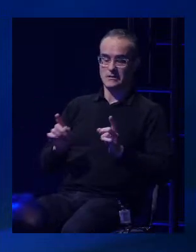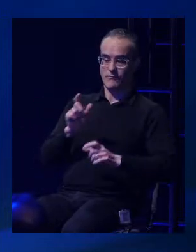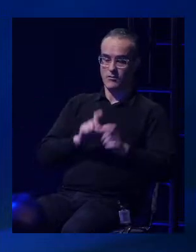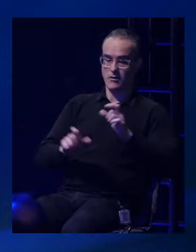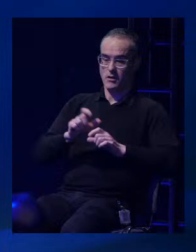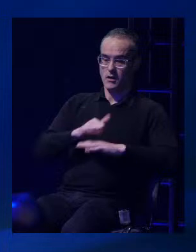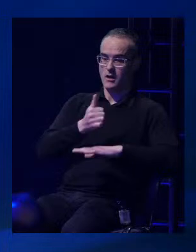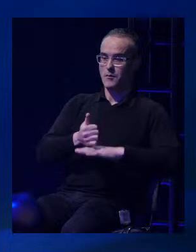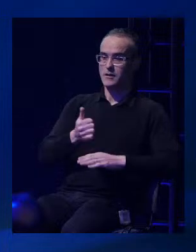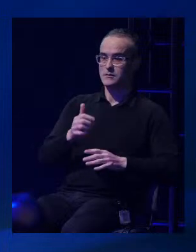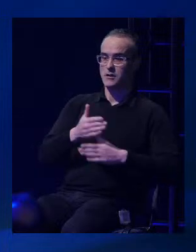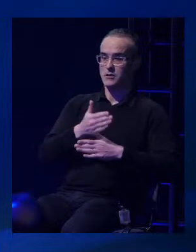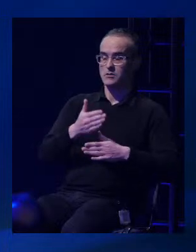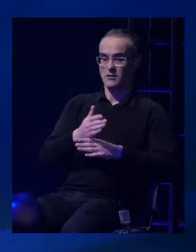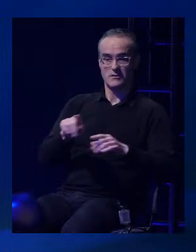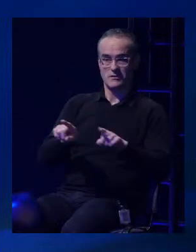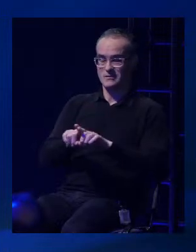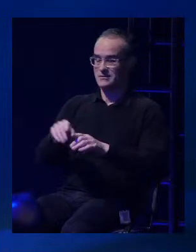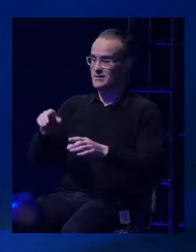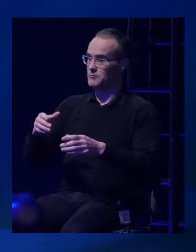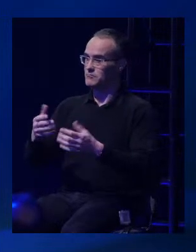as well.